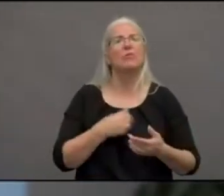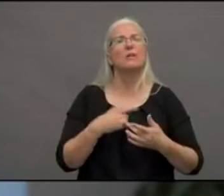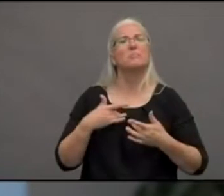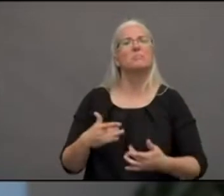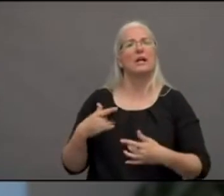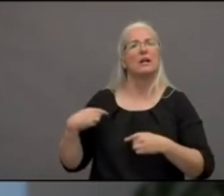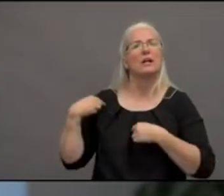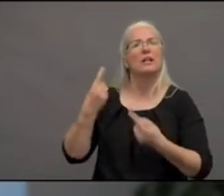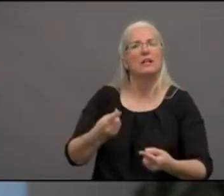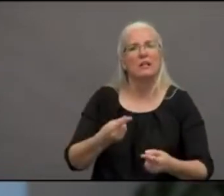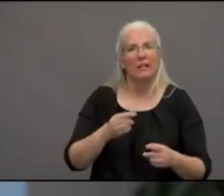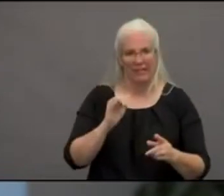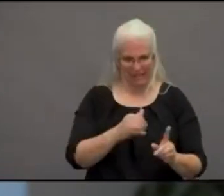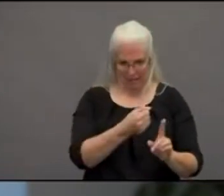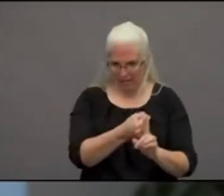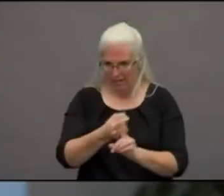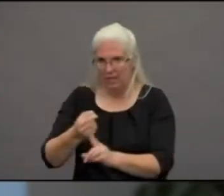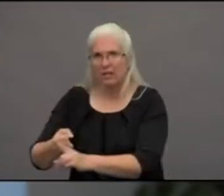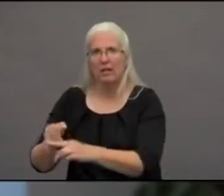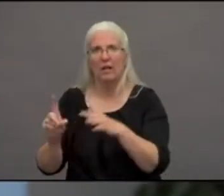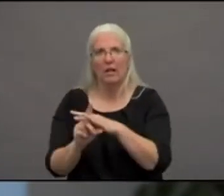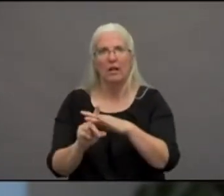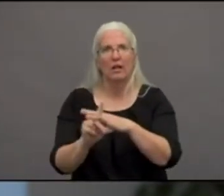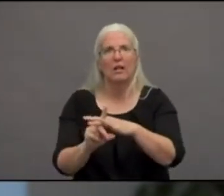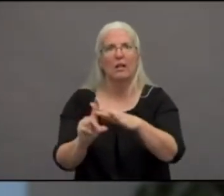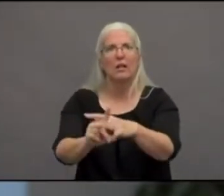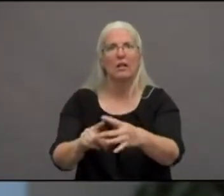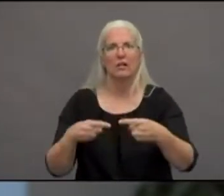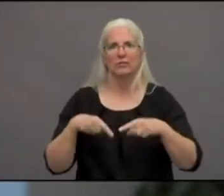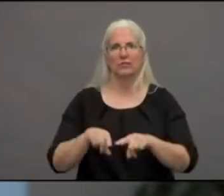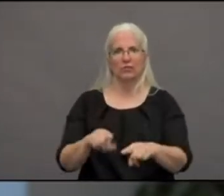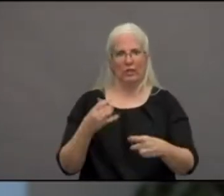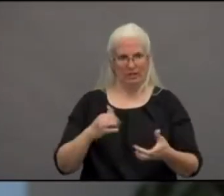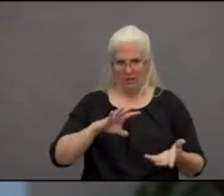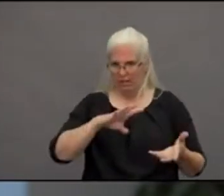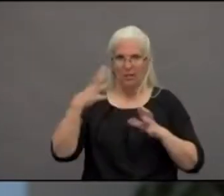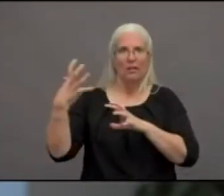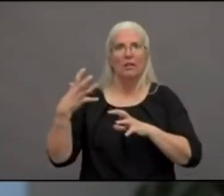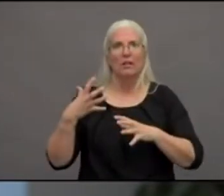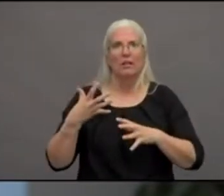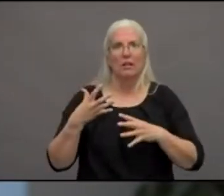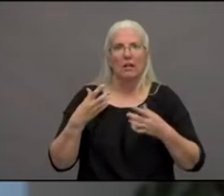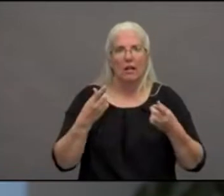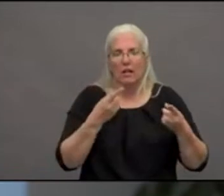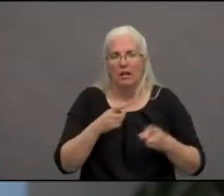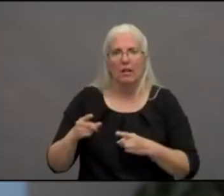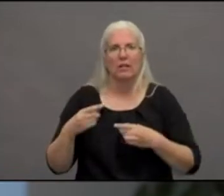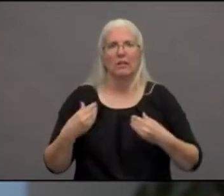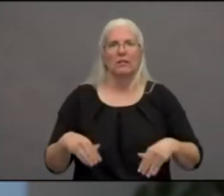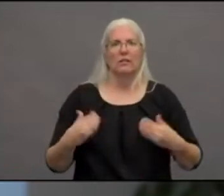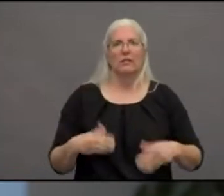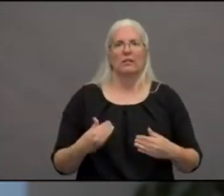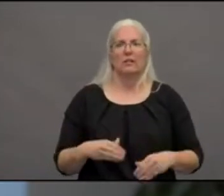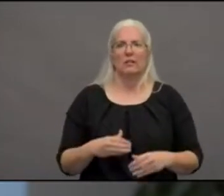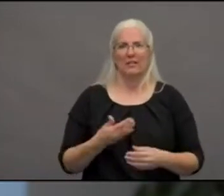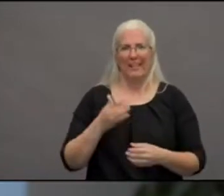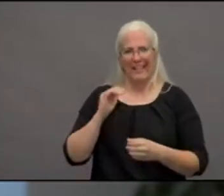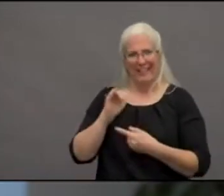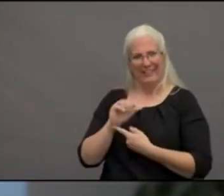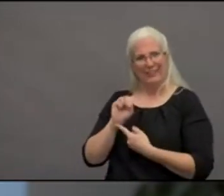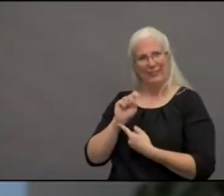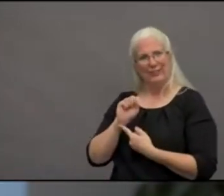are coming our way. And as we think about the pandemic and the stress affiliated with the pandemic, everybody has their